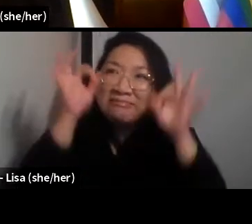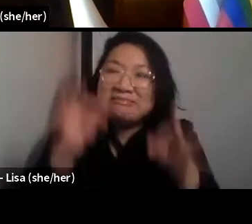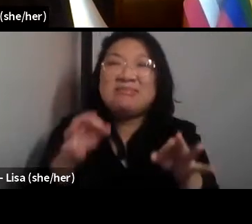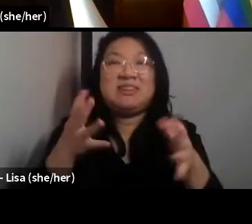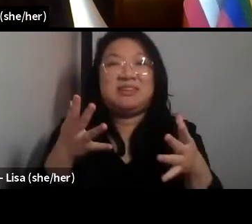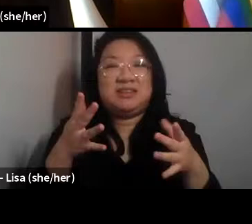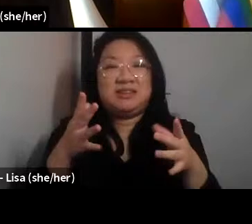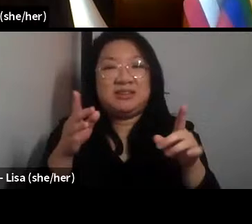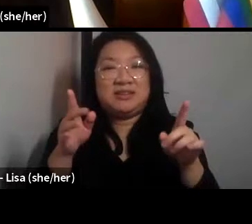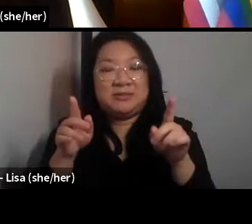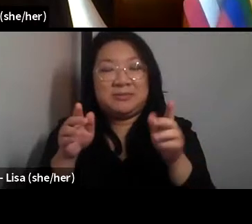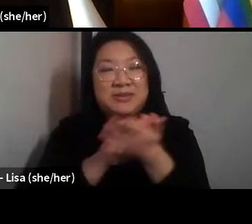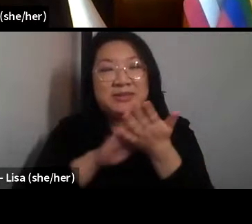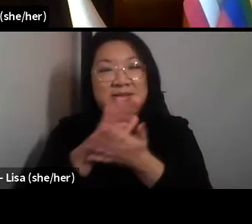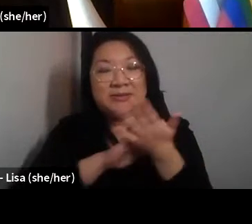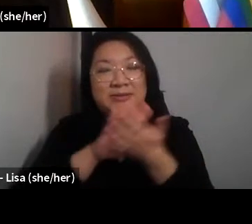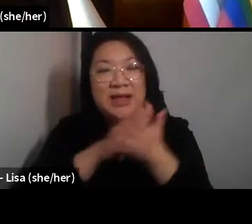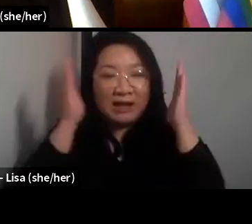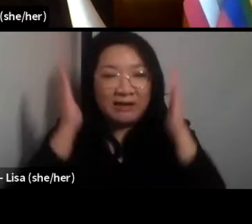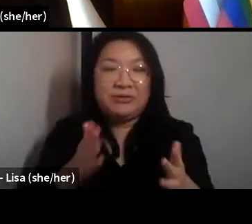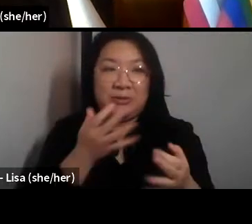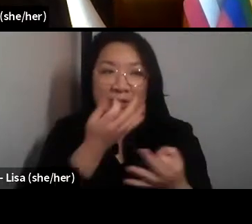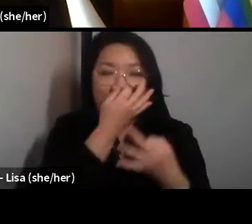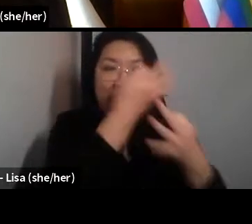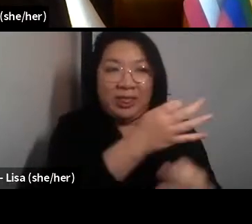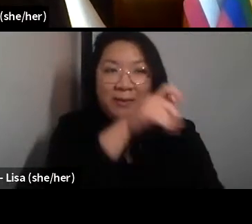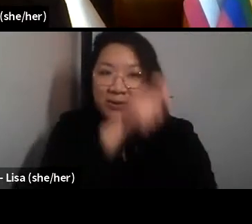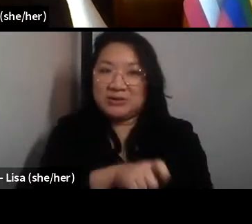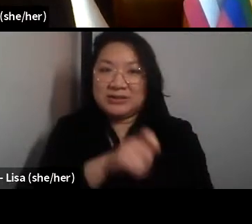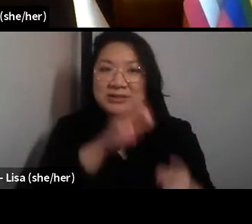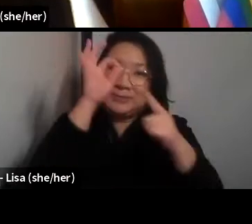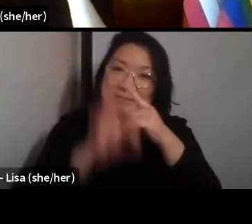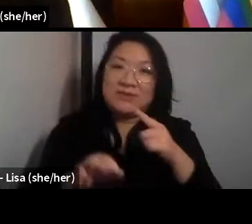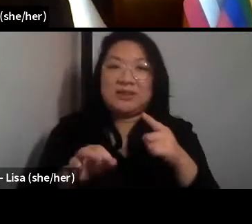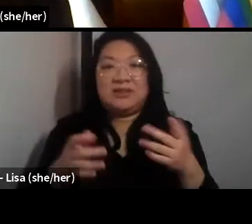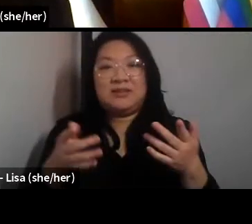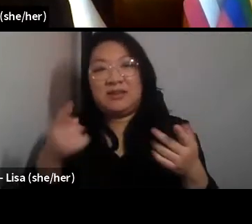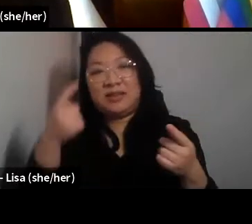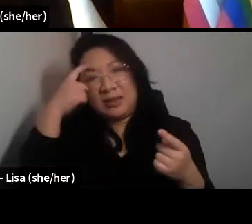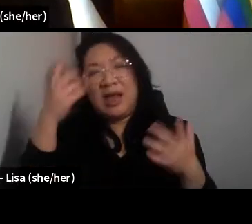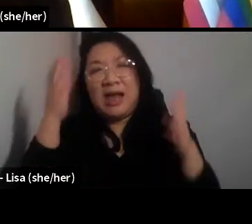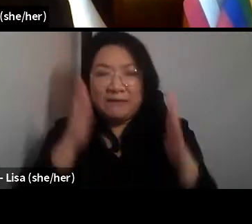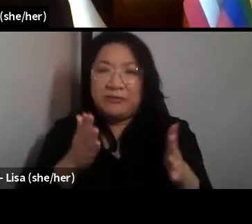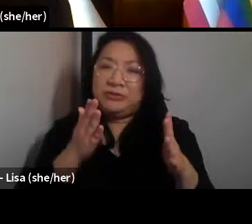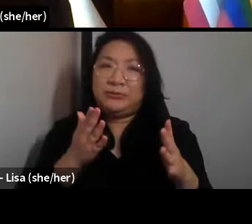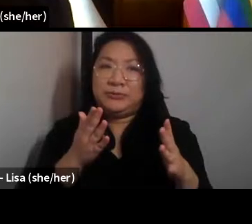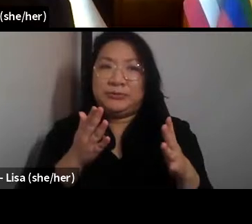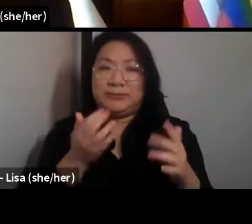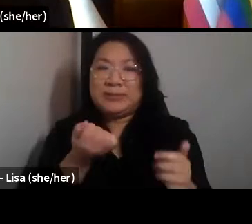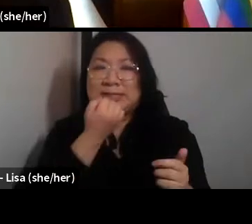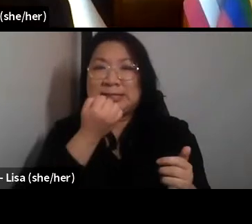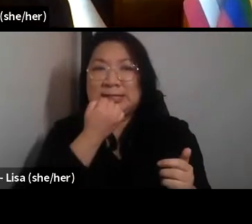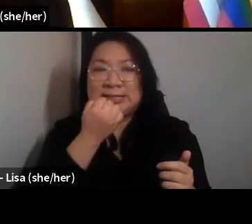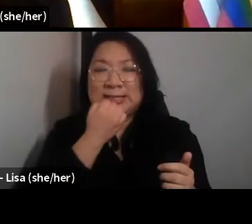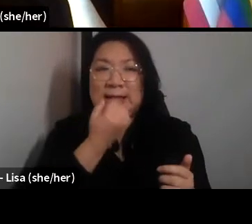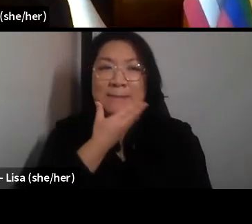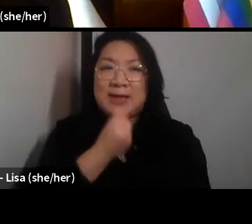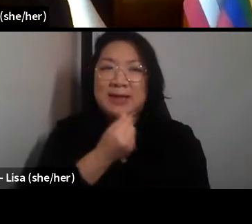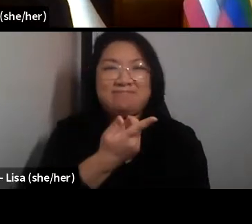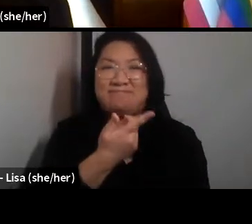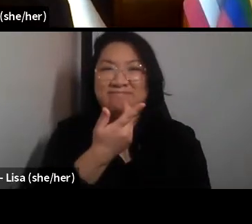compulsory heterosexuality. Yeah, stuck in my head, and this idea of trying to date guys, all this sort of stuff, and just, it didn't work.